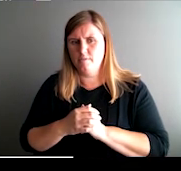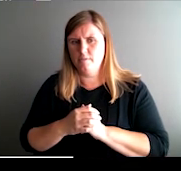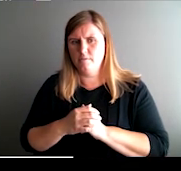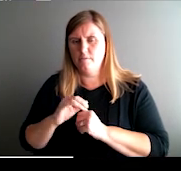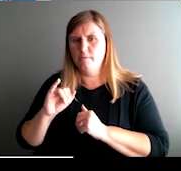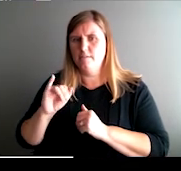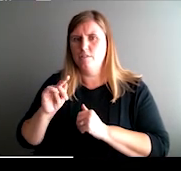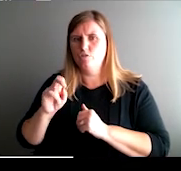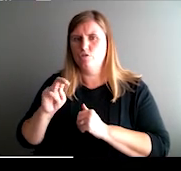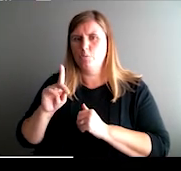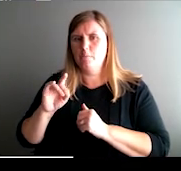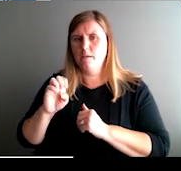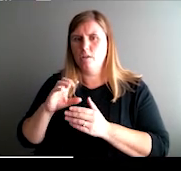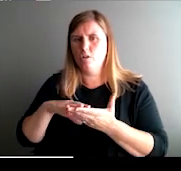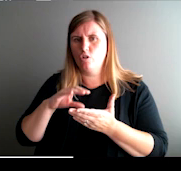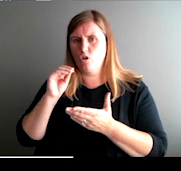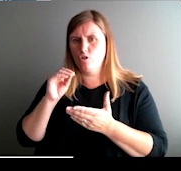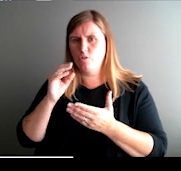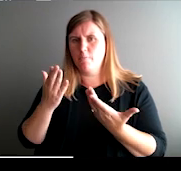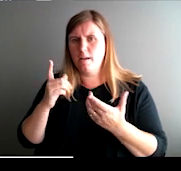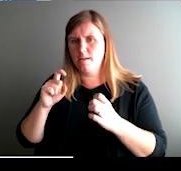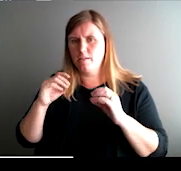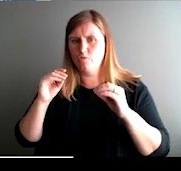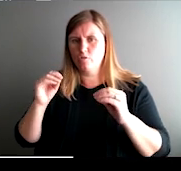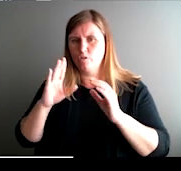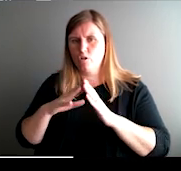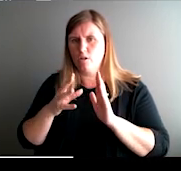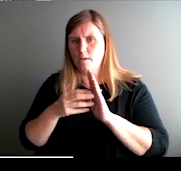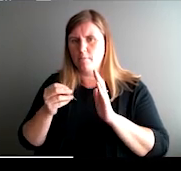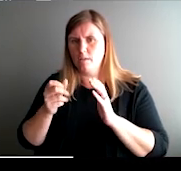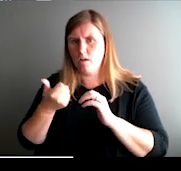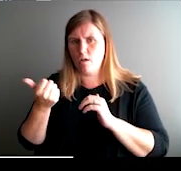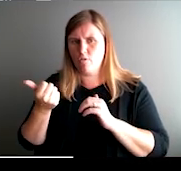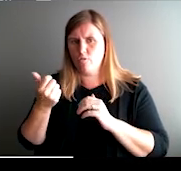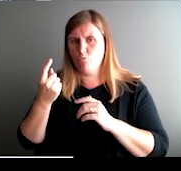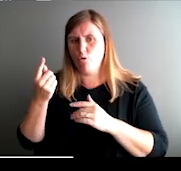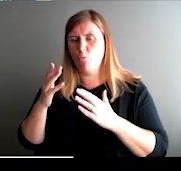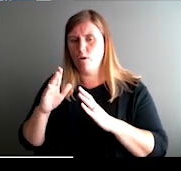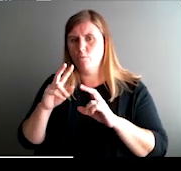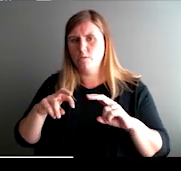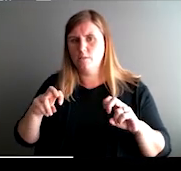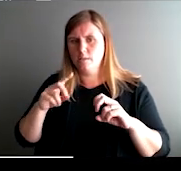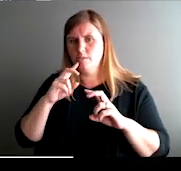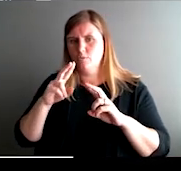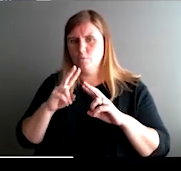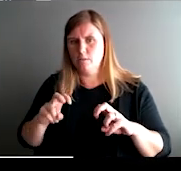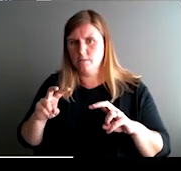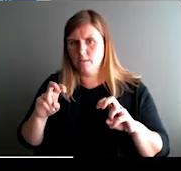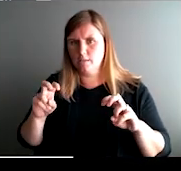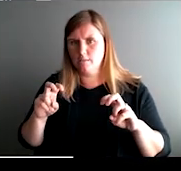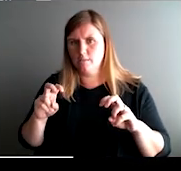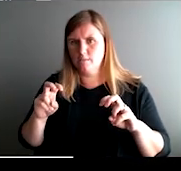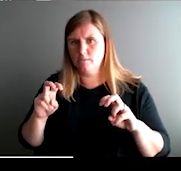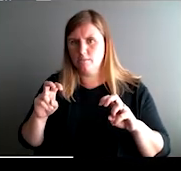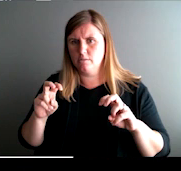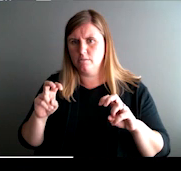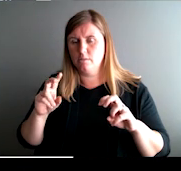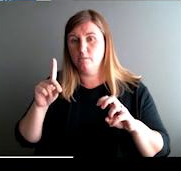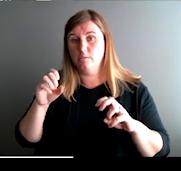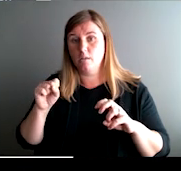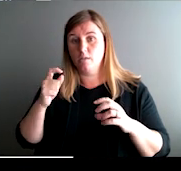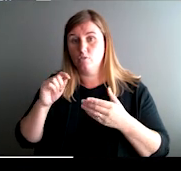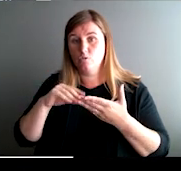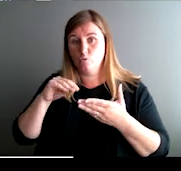Intermediate learners may need instruction on imitating others. One way to assess this is to assess, does the